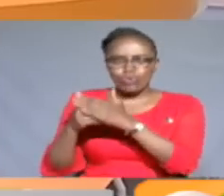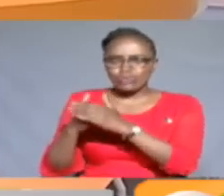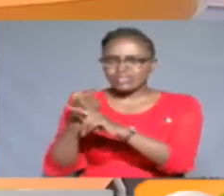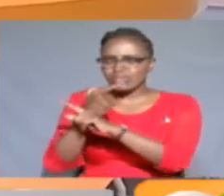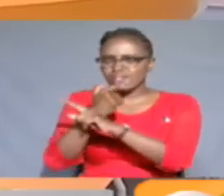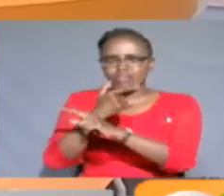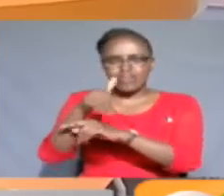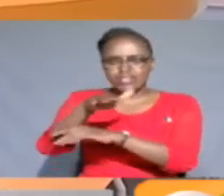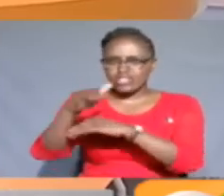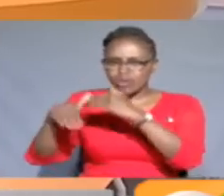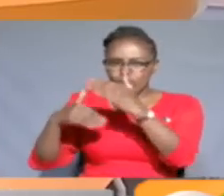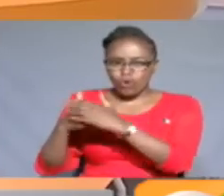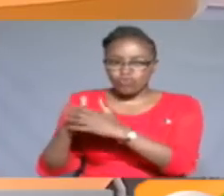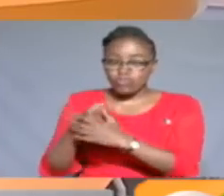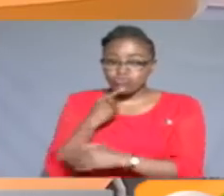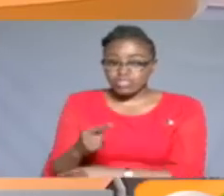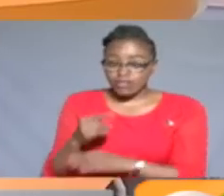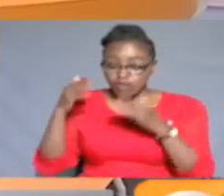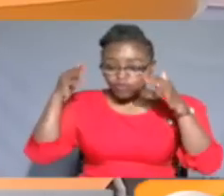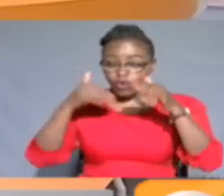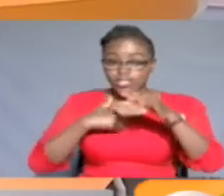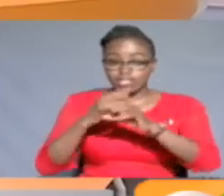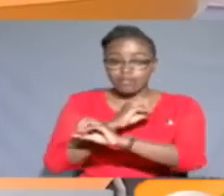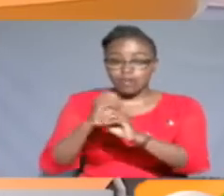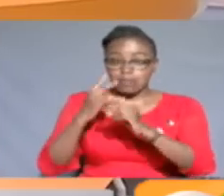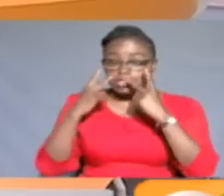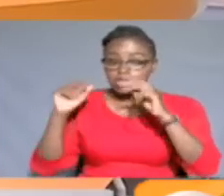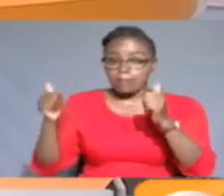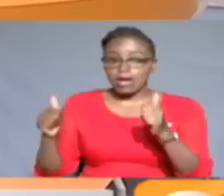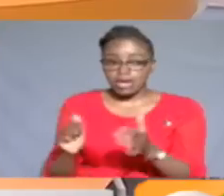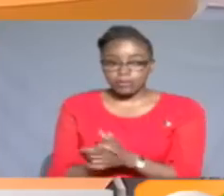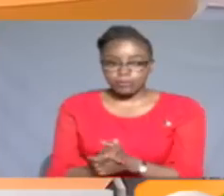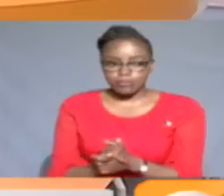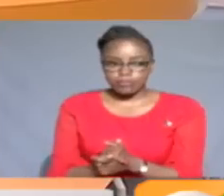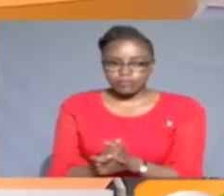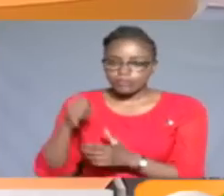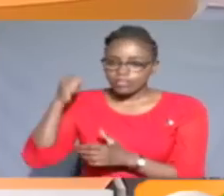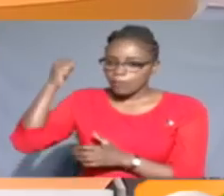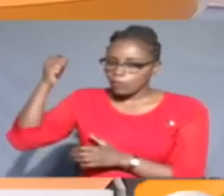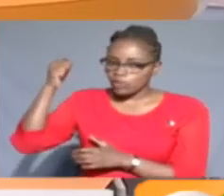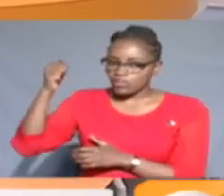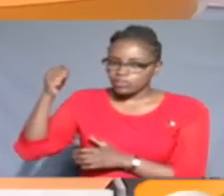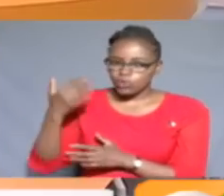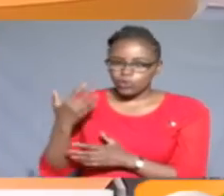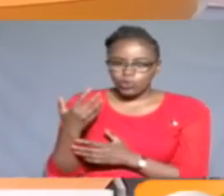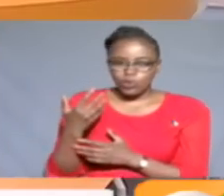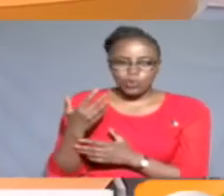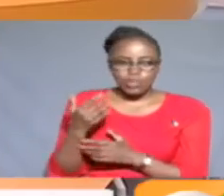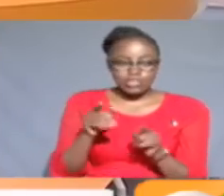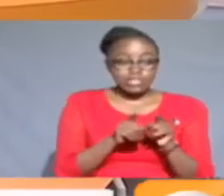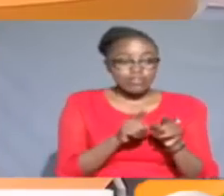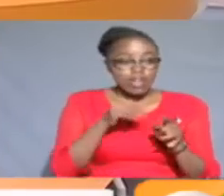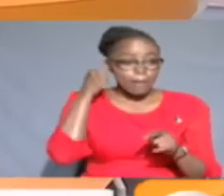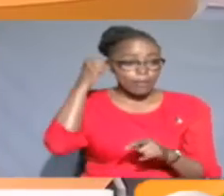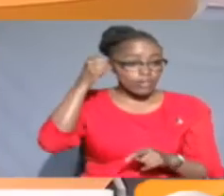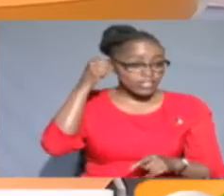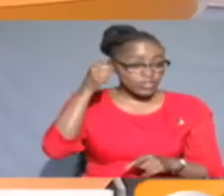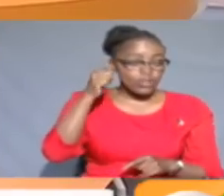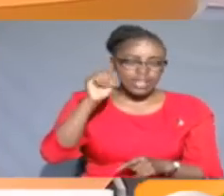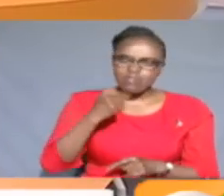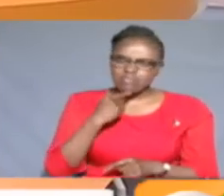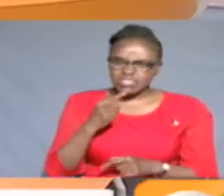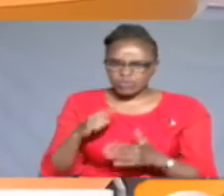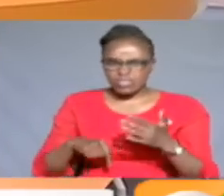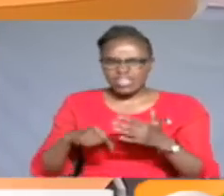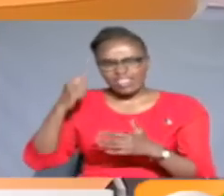Across. That is what you're not seeing. That's what I'm not seeing. In terms of political... Actually, you call it political. And let me tell you,